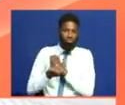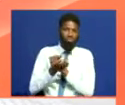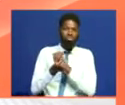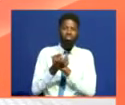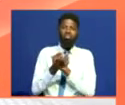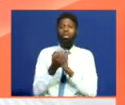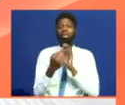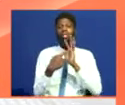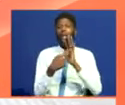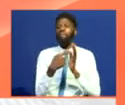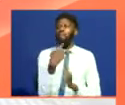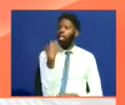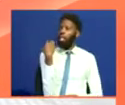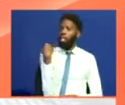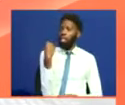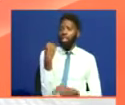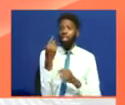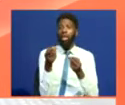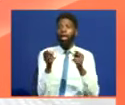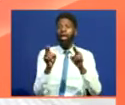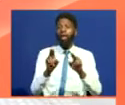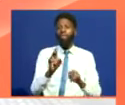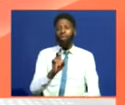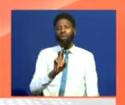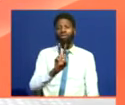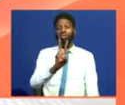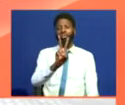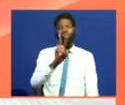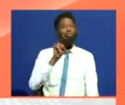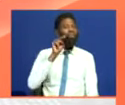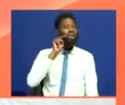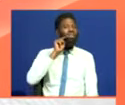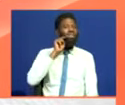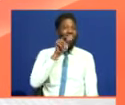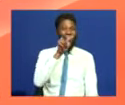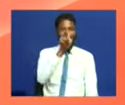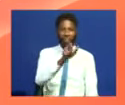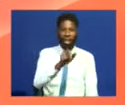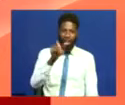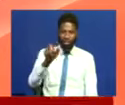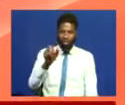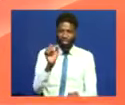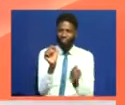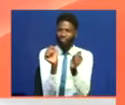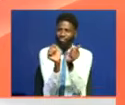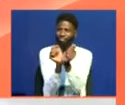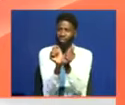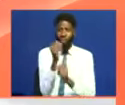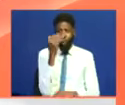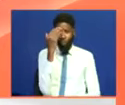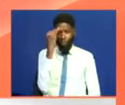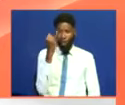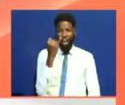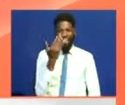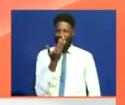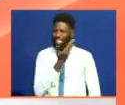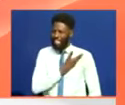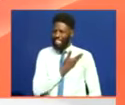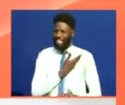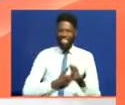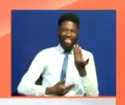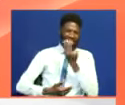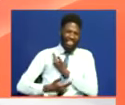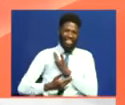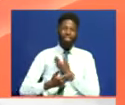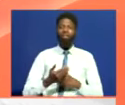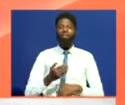recent case where it's 2 Nigerians who were arrested for brutally mutilating the body of the young girl.